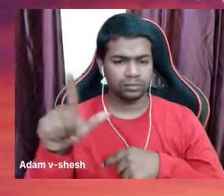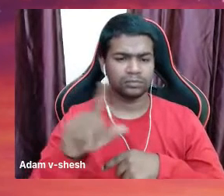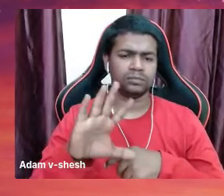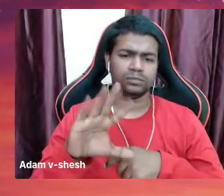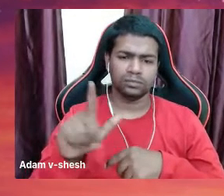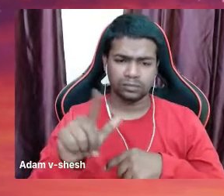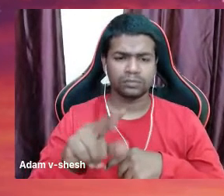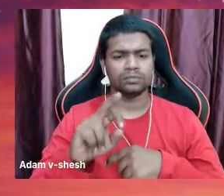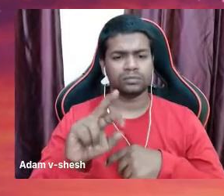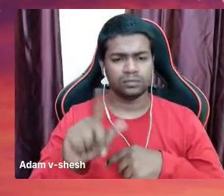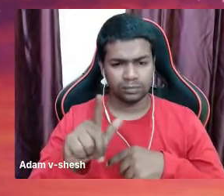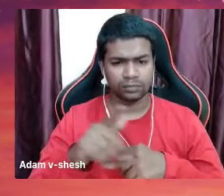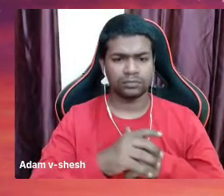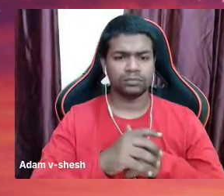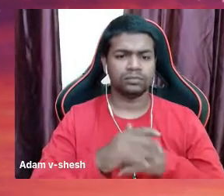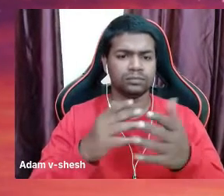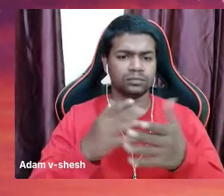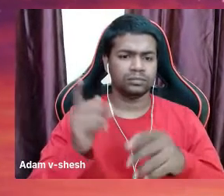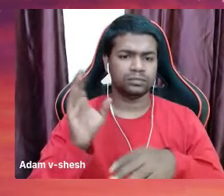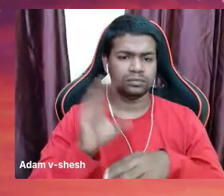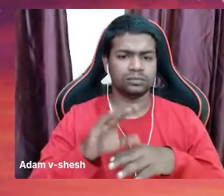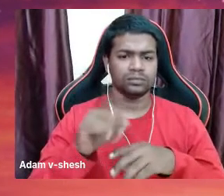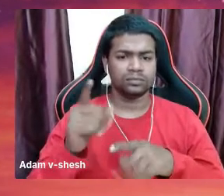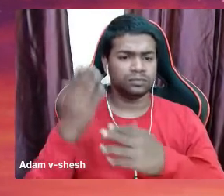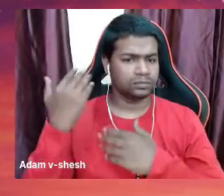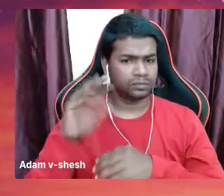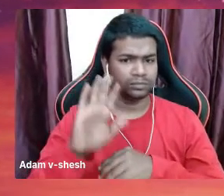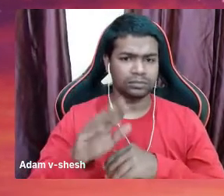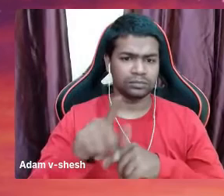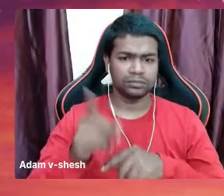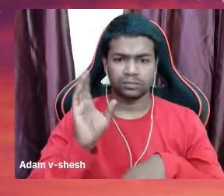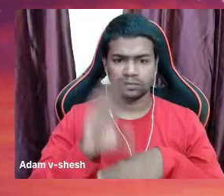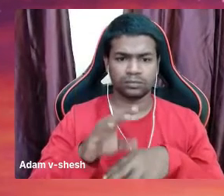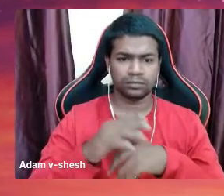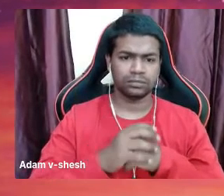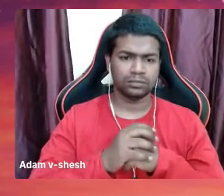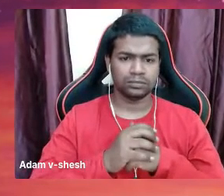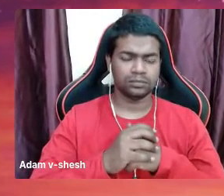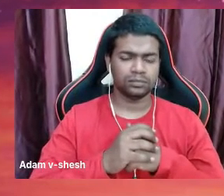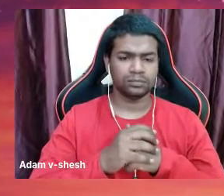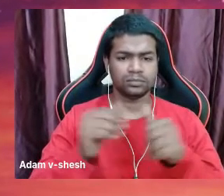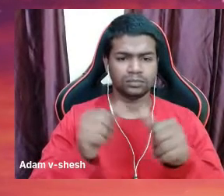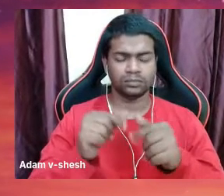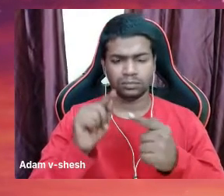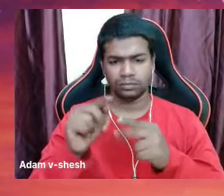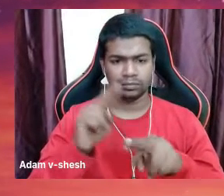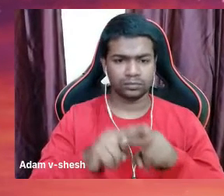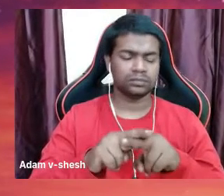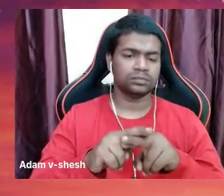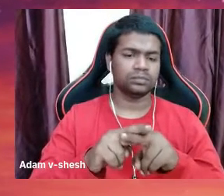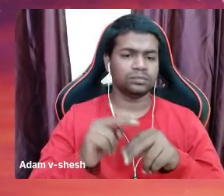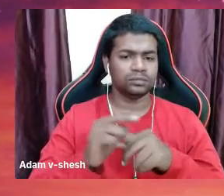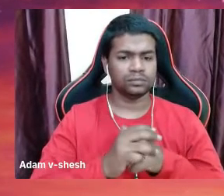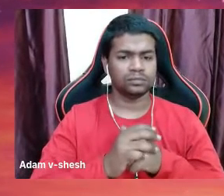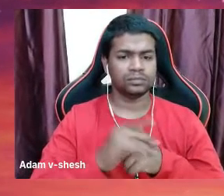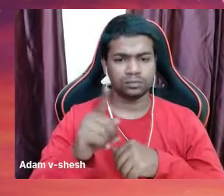rupees or 20 lakh rupees. Those forums never existed, because if you had to invest in a, you know, AIF fund, you had to bring at least